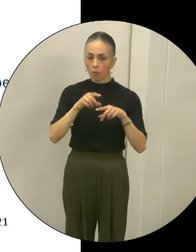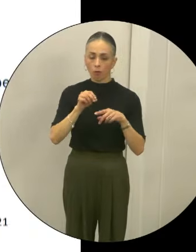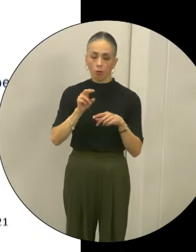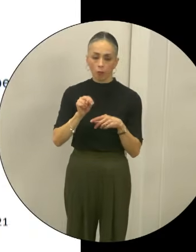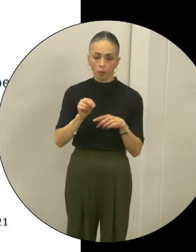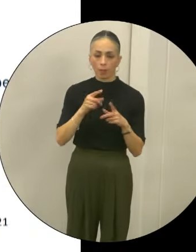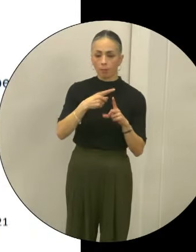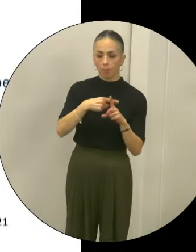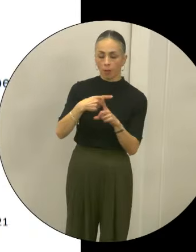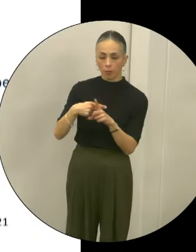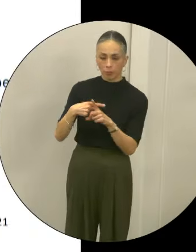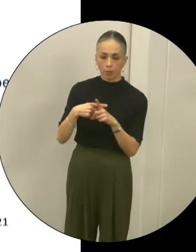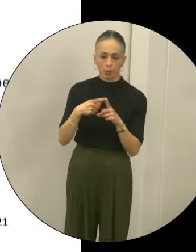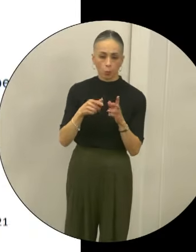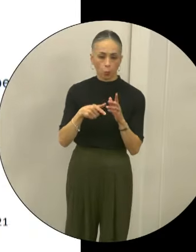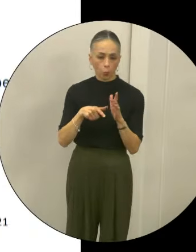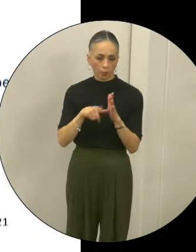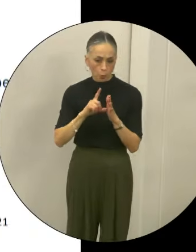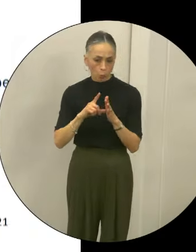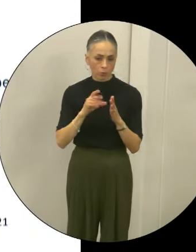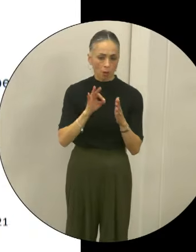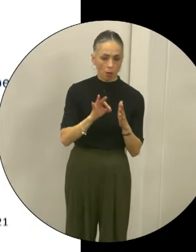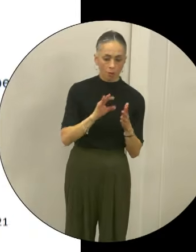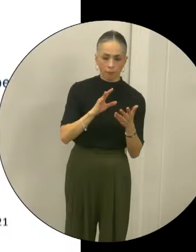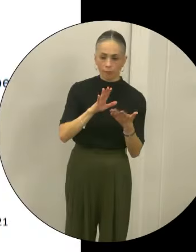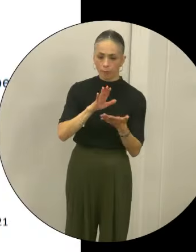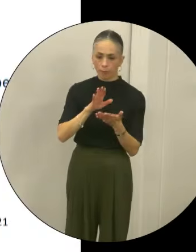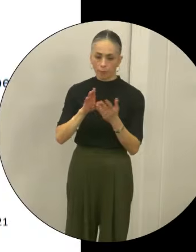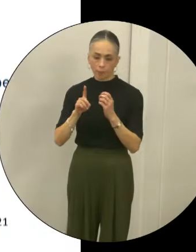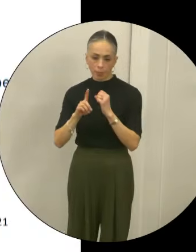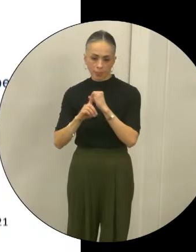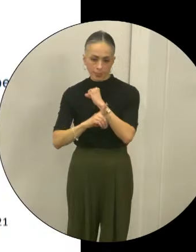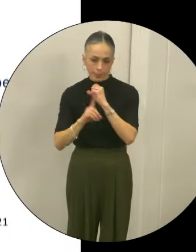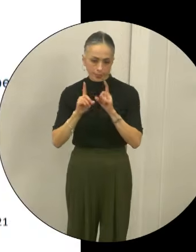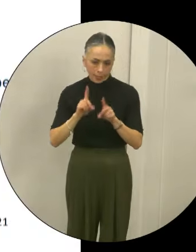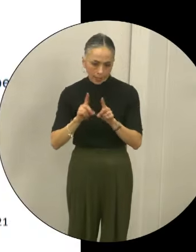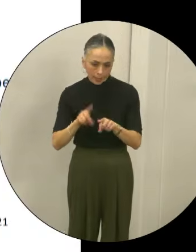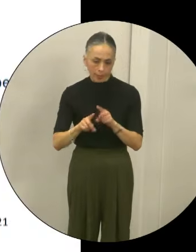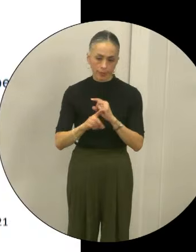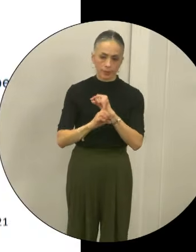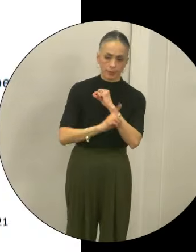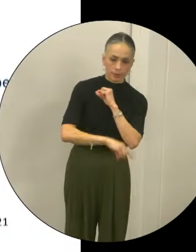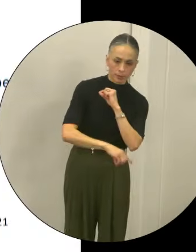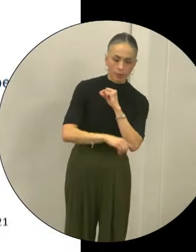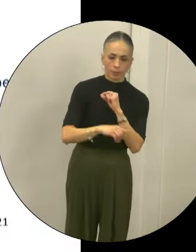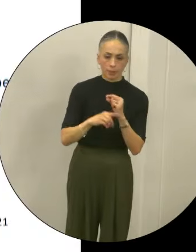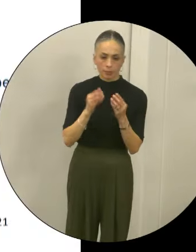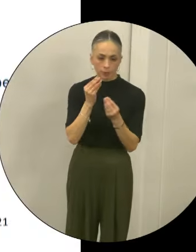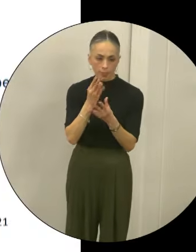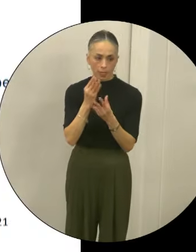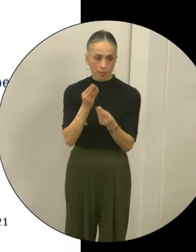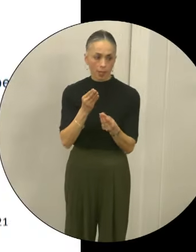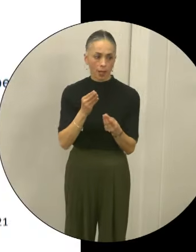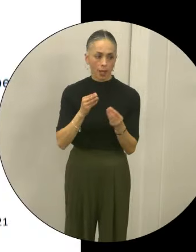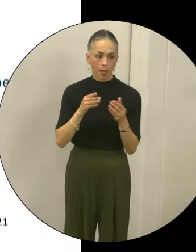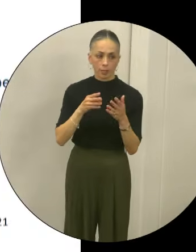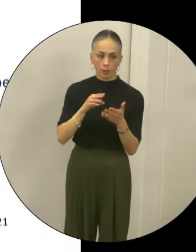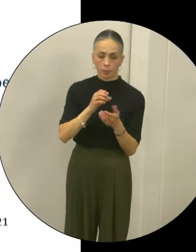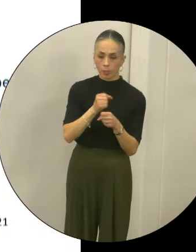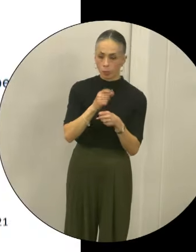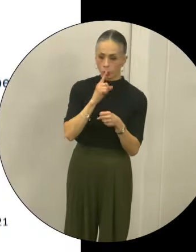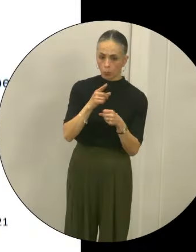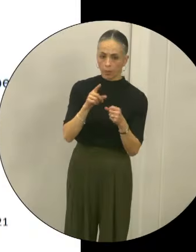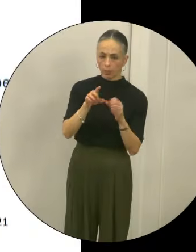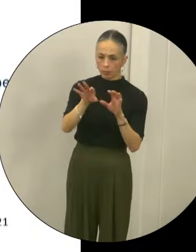of discipline and attendance data. School teams then select a representative group of students that reflects the diversity